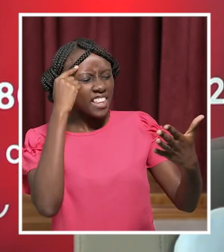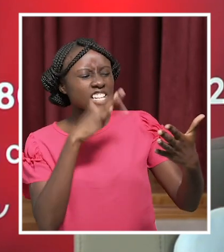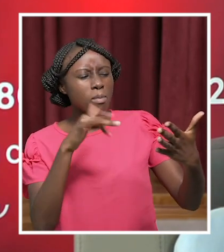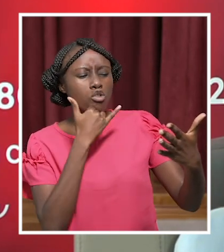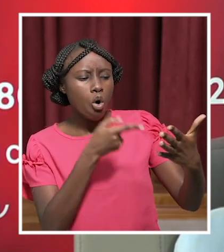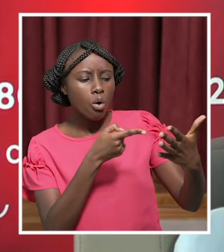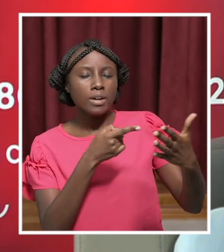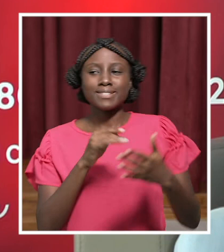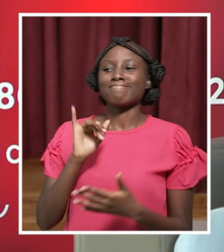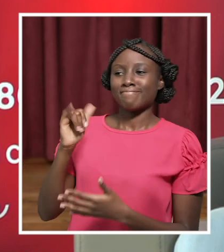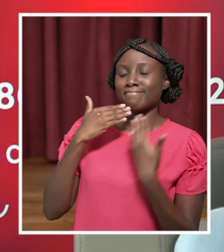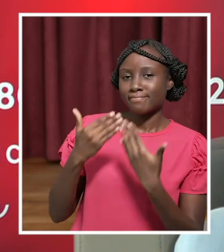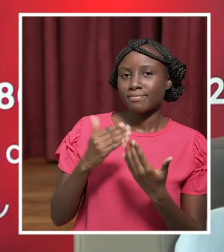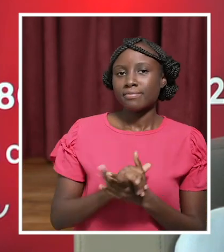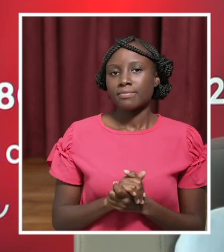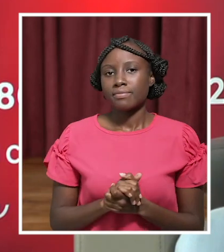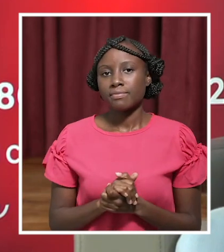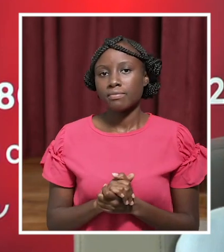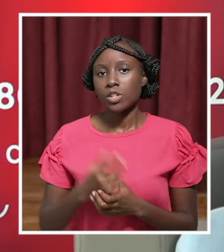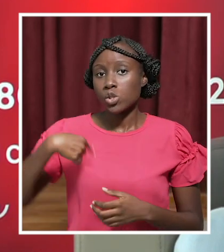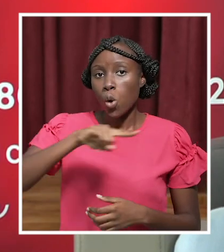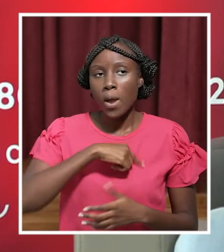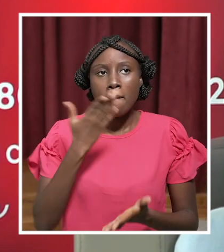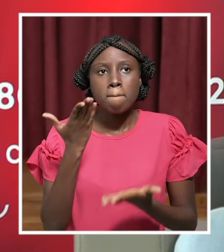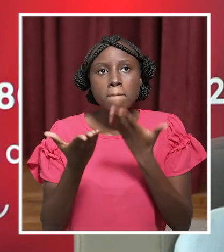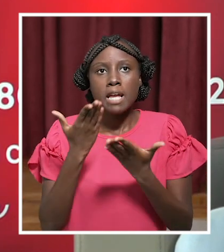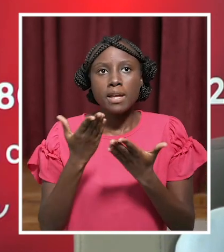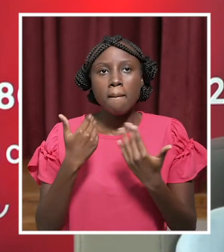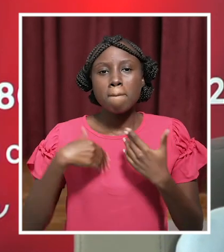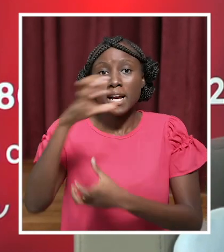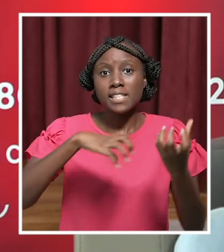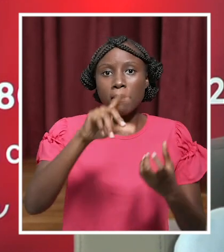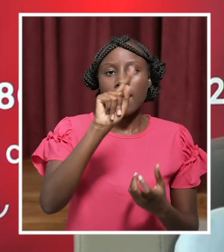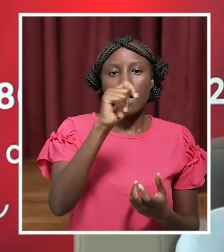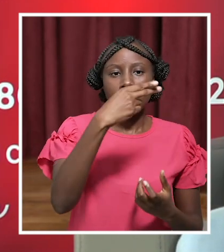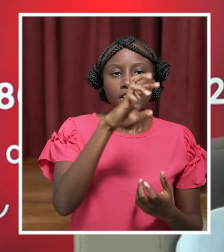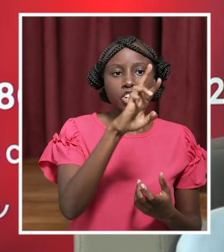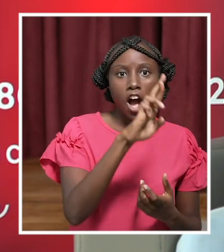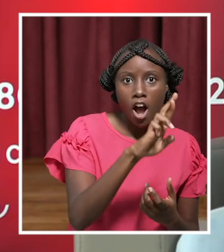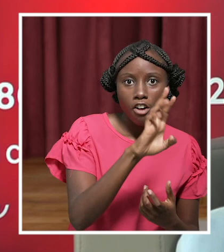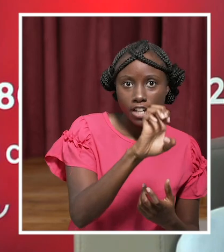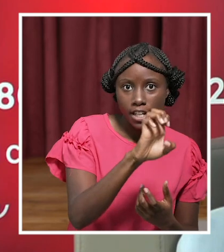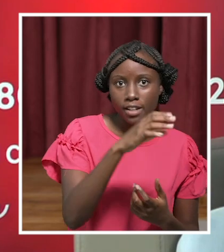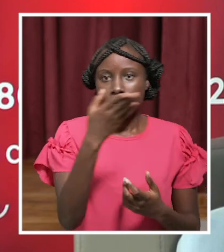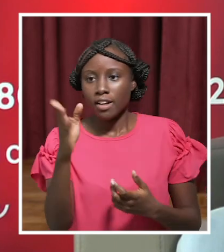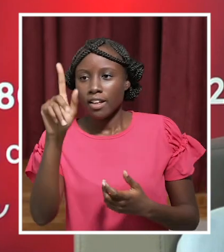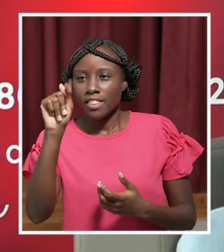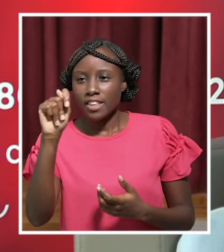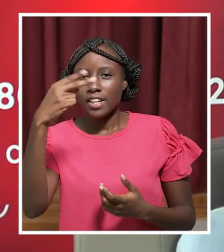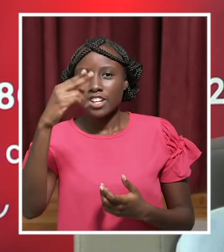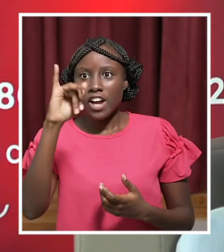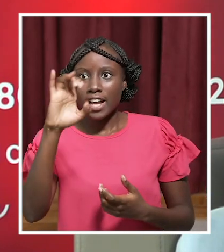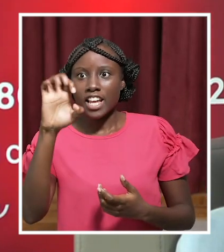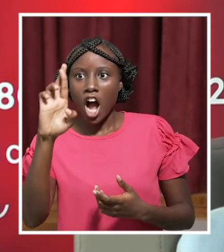wrong. So we might be with persons who mix up there and there or here and here. And it's just because